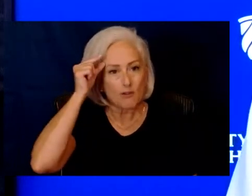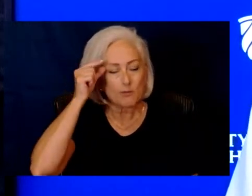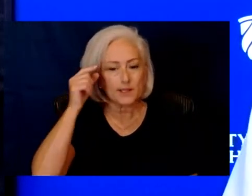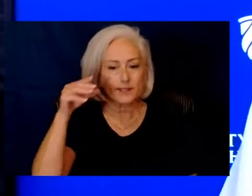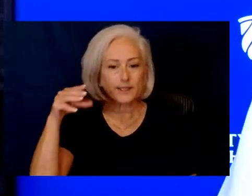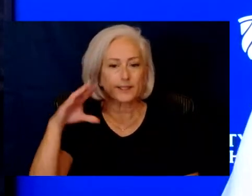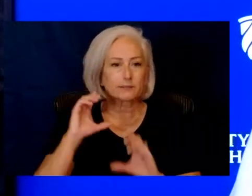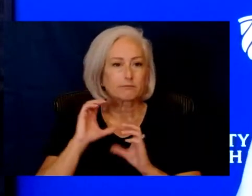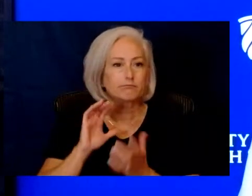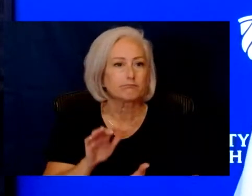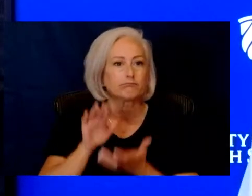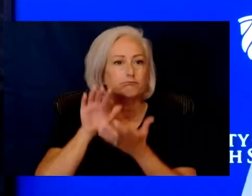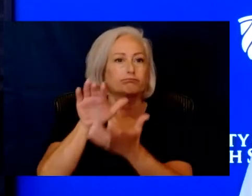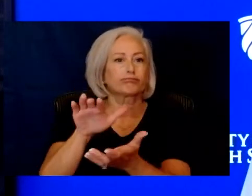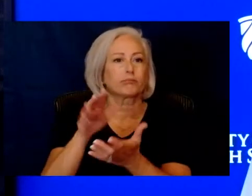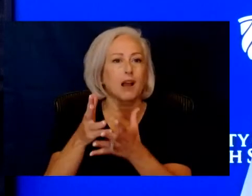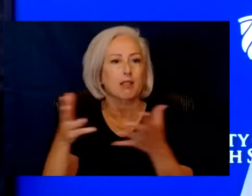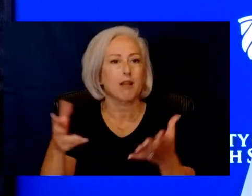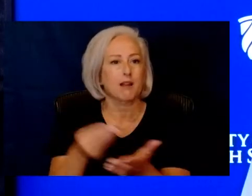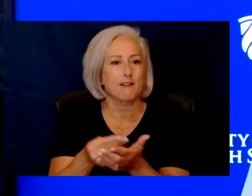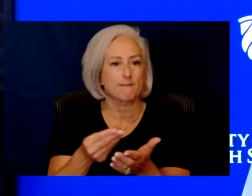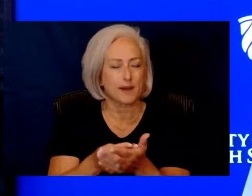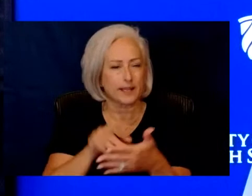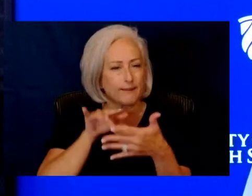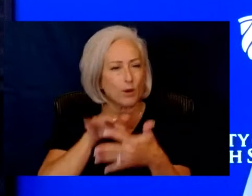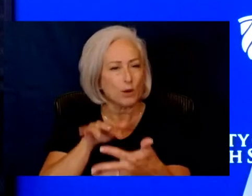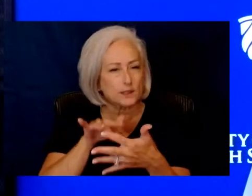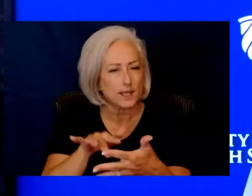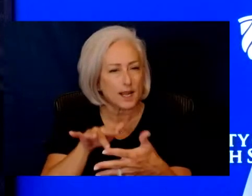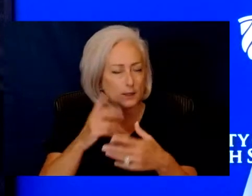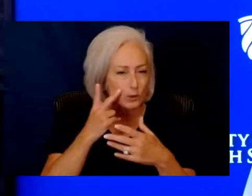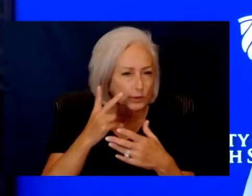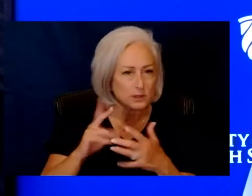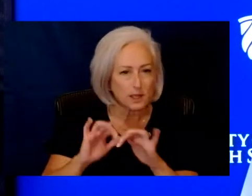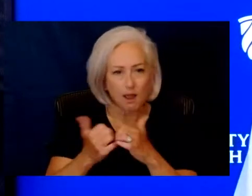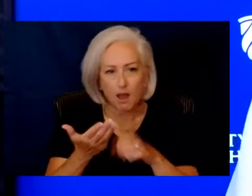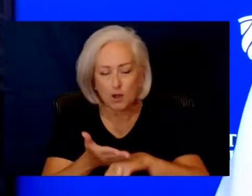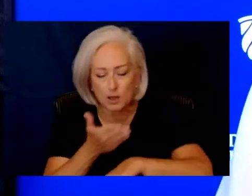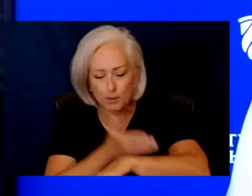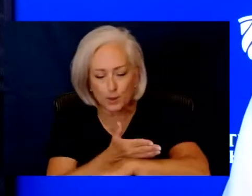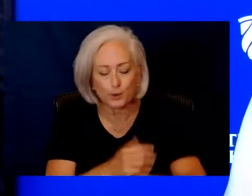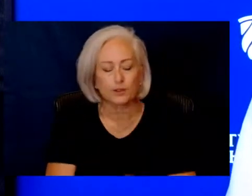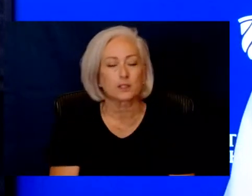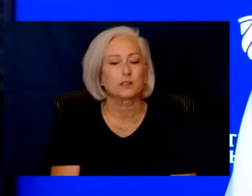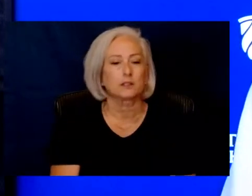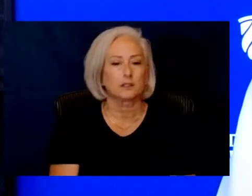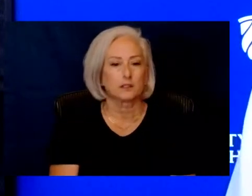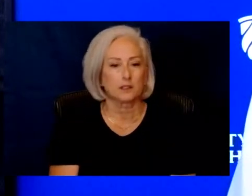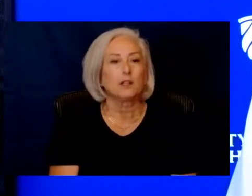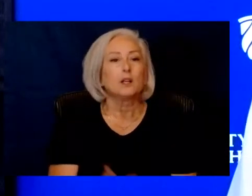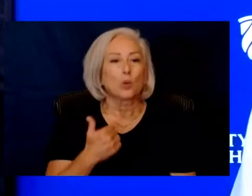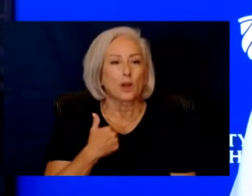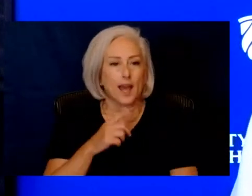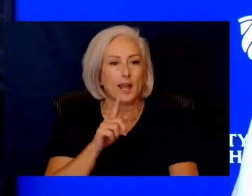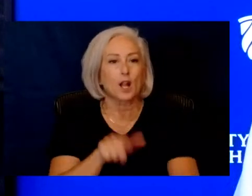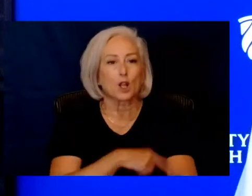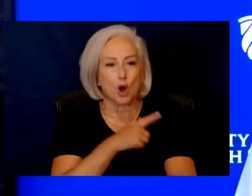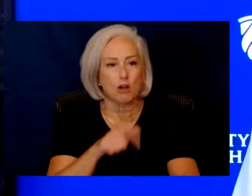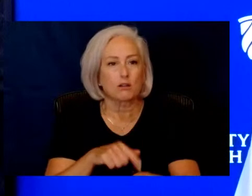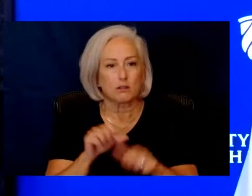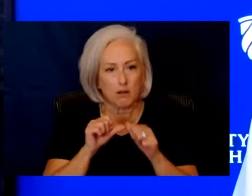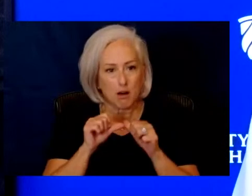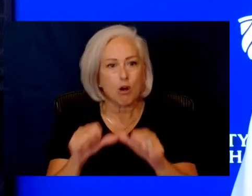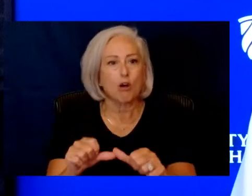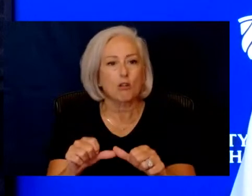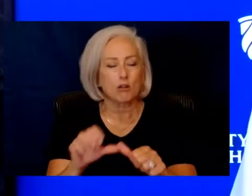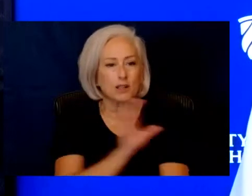better. We had our virtual long haul clinic here at the health system. There was such an overwhelming demand, we had to stop that.